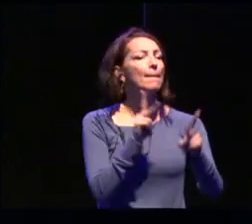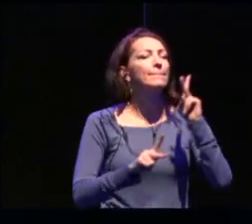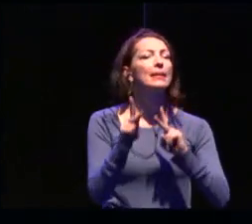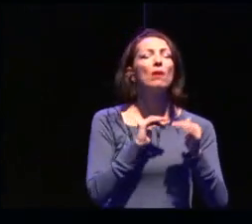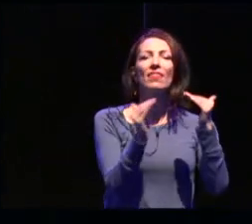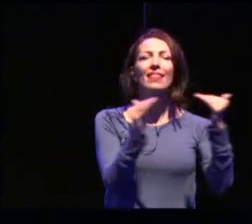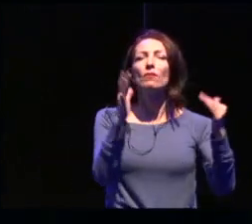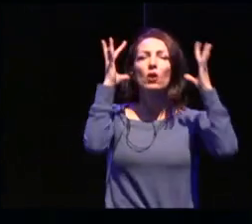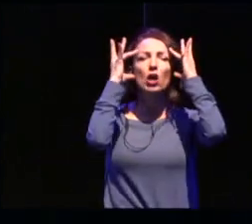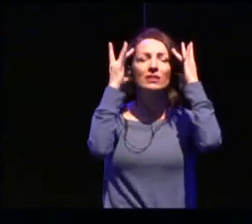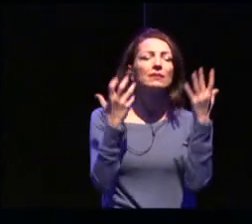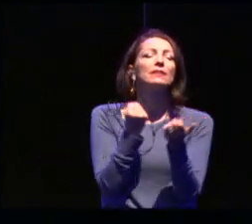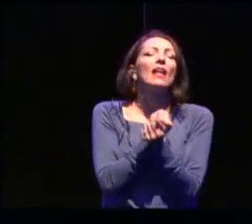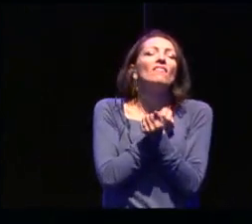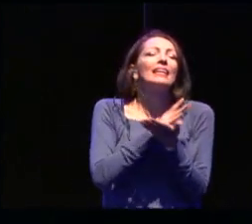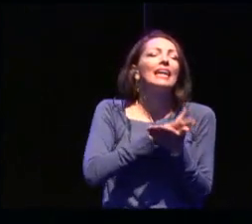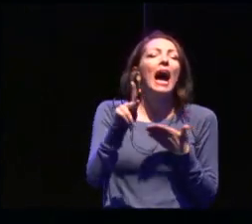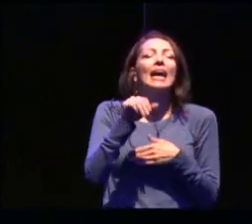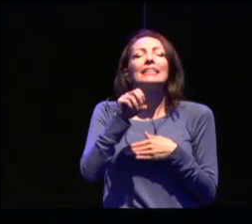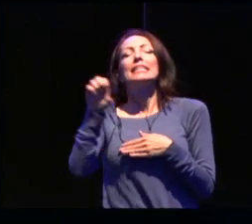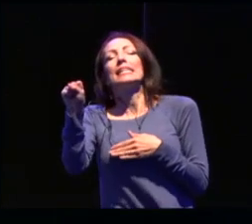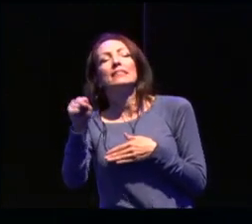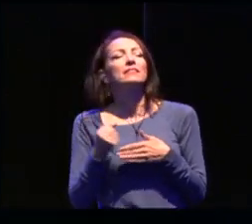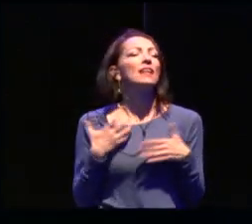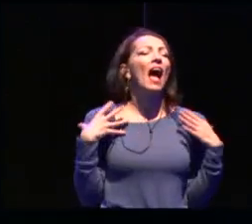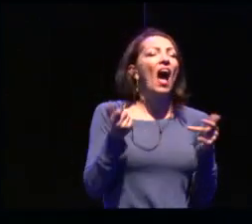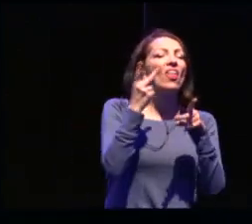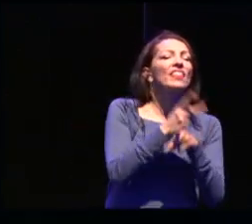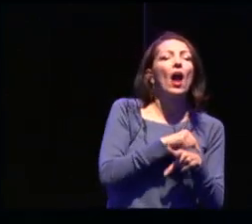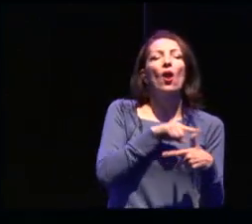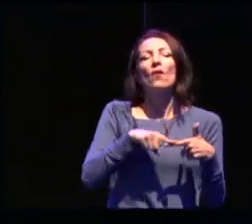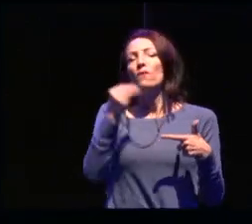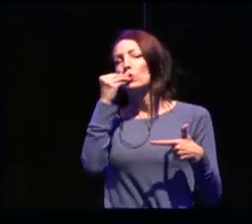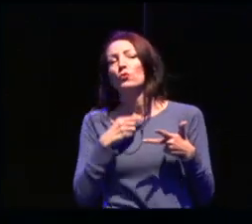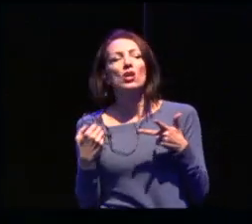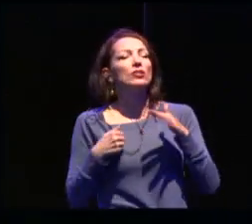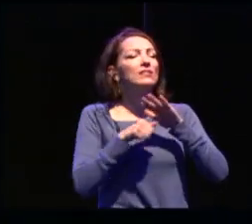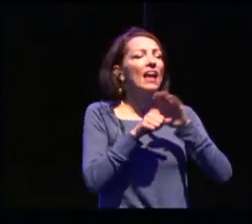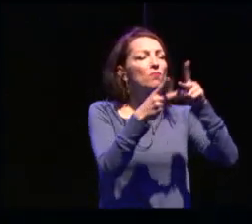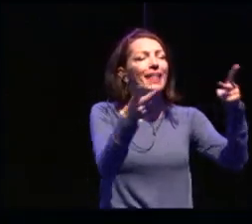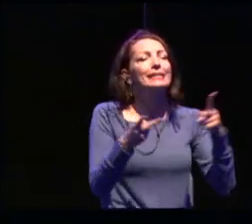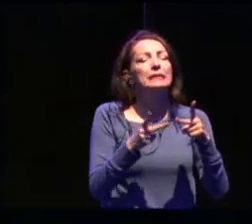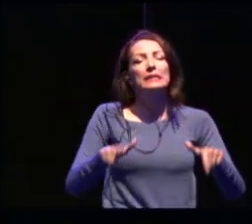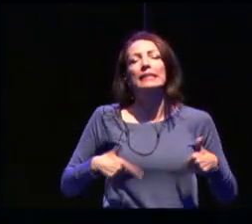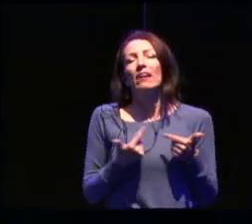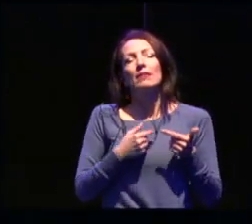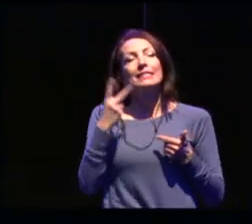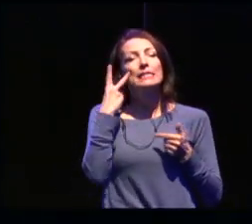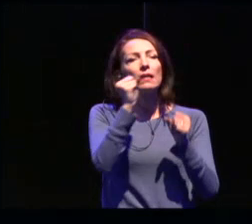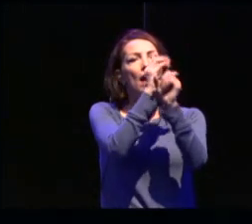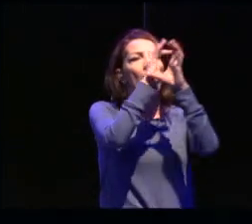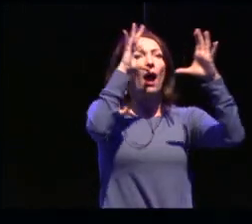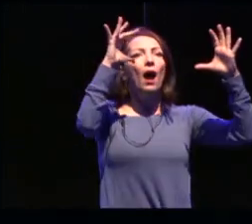loving kindness, health care, food, shelter, education, safety. You're to begin to see